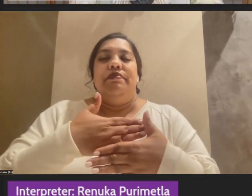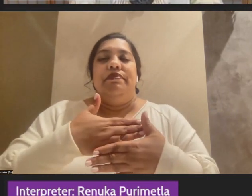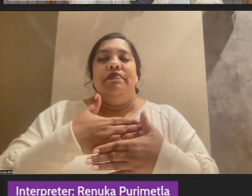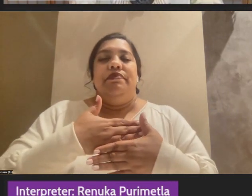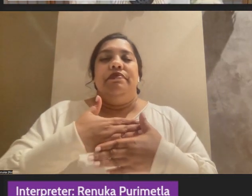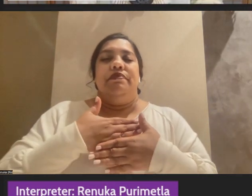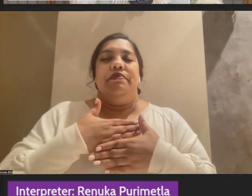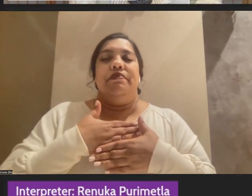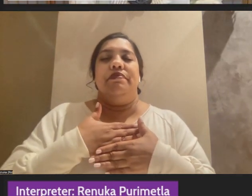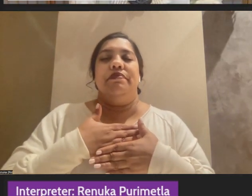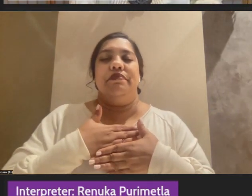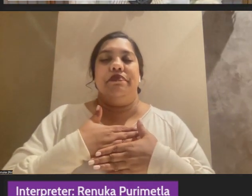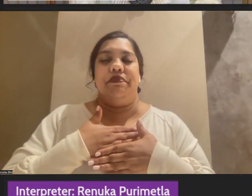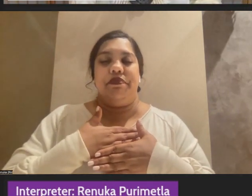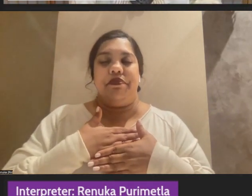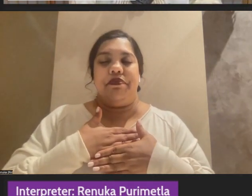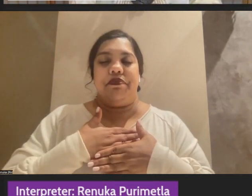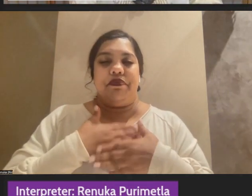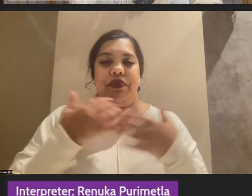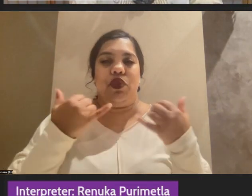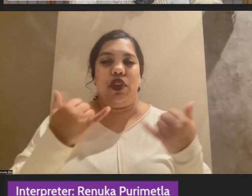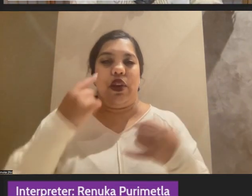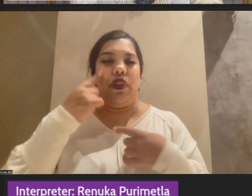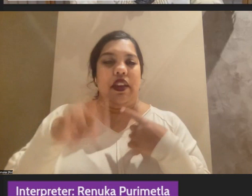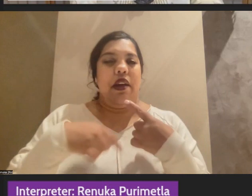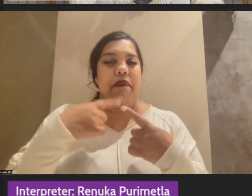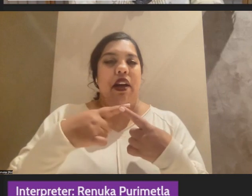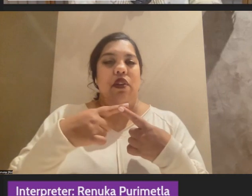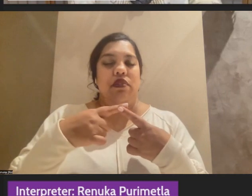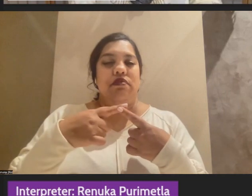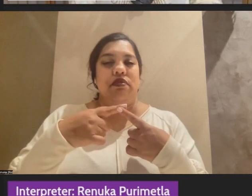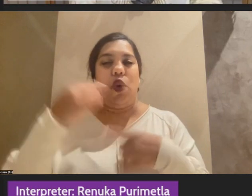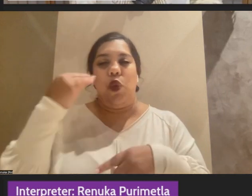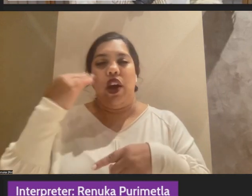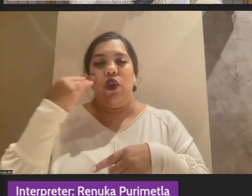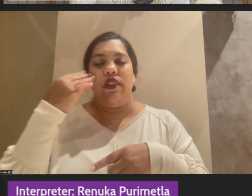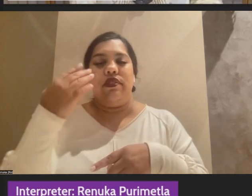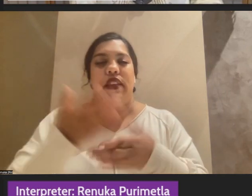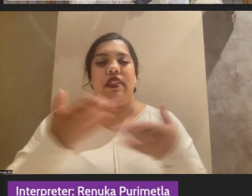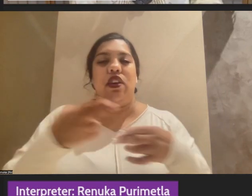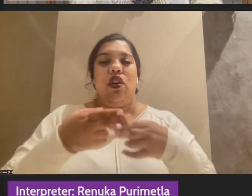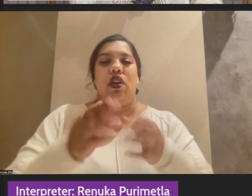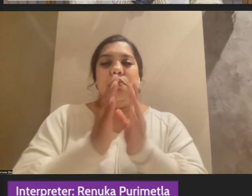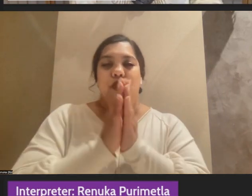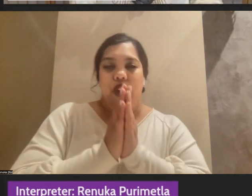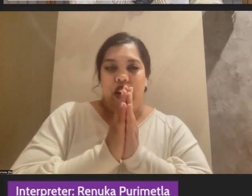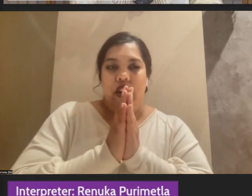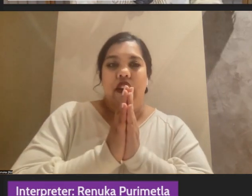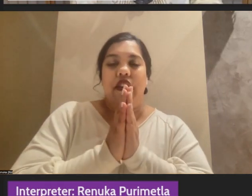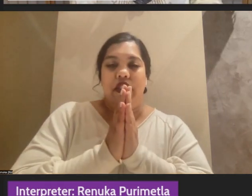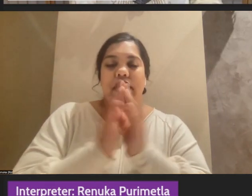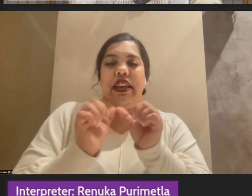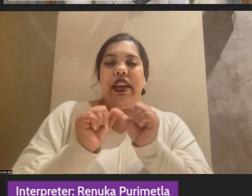Entering into that space of infinite awareness that we call prayer, that space where the infinite expansiveness of the